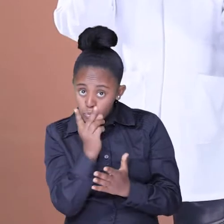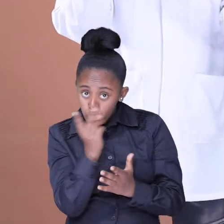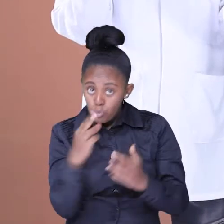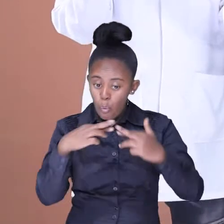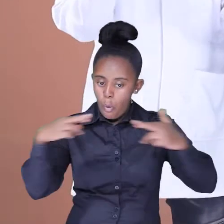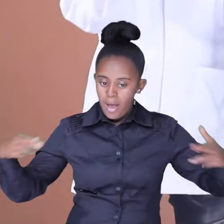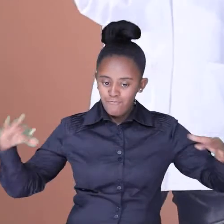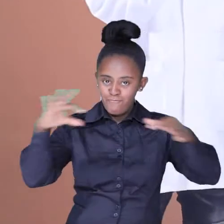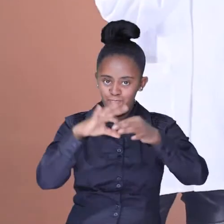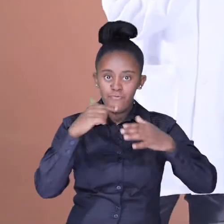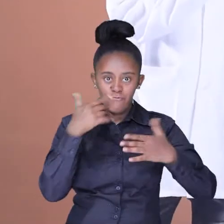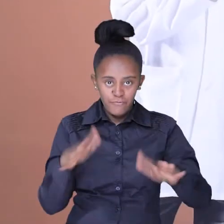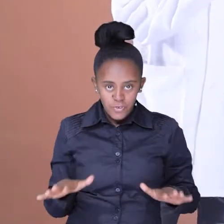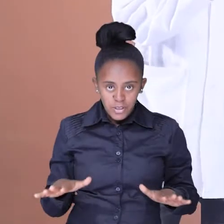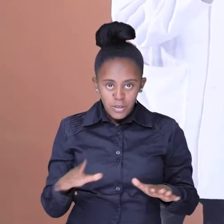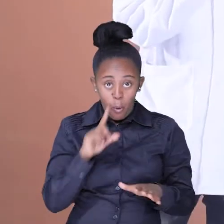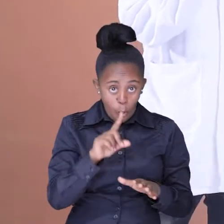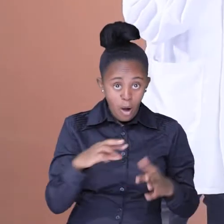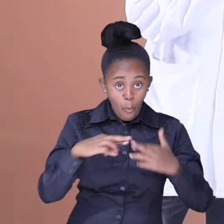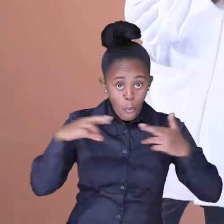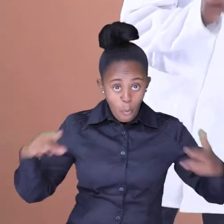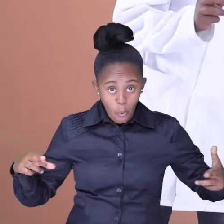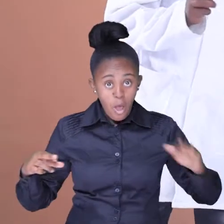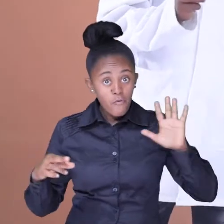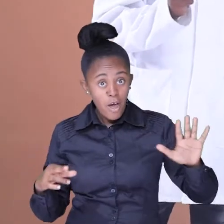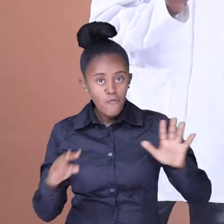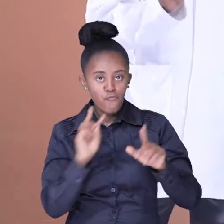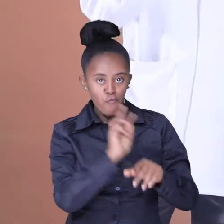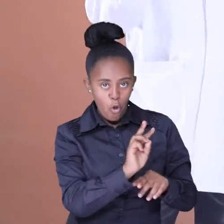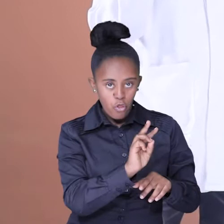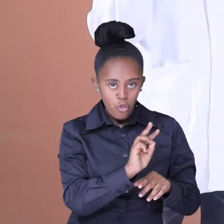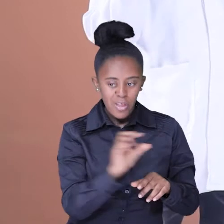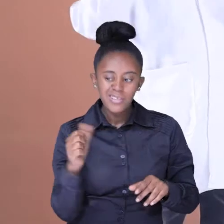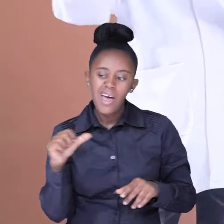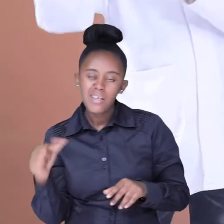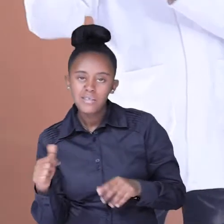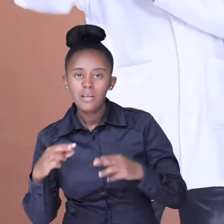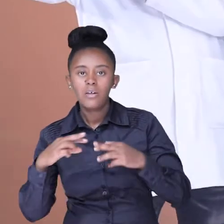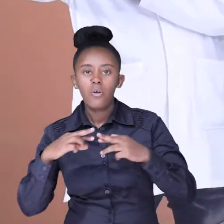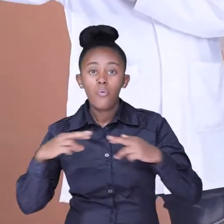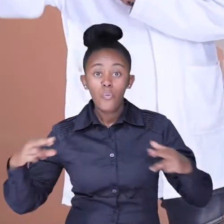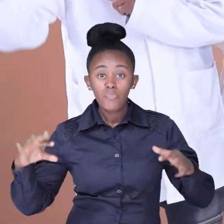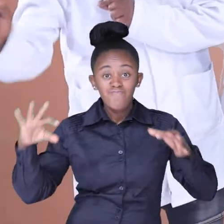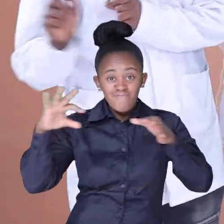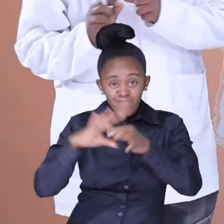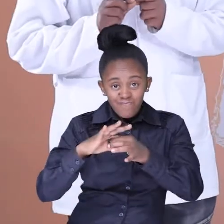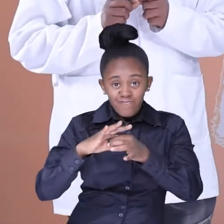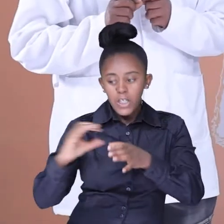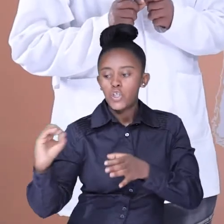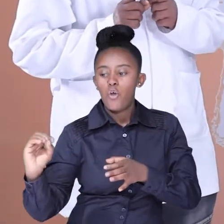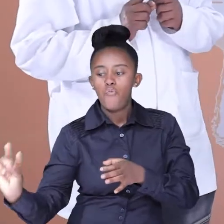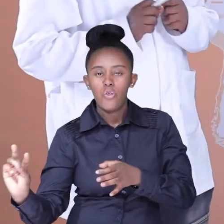wires. The one wire is connected at 5 volts. The other wire is connected at 0